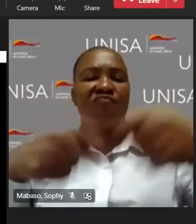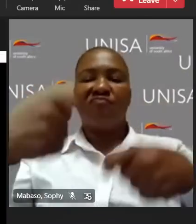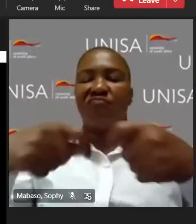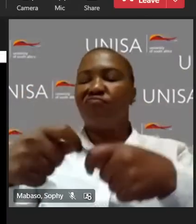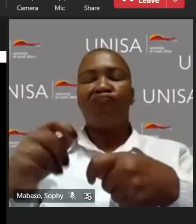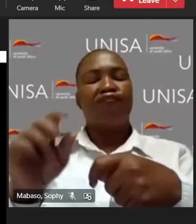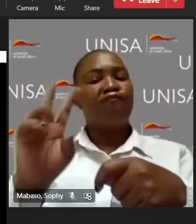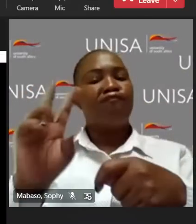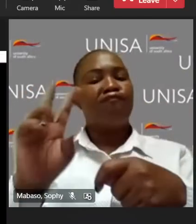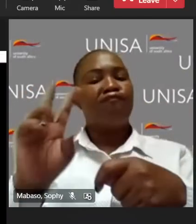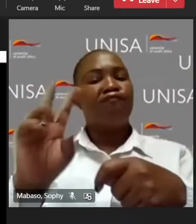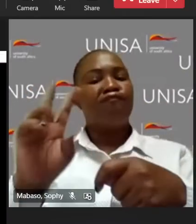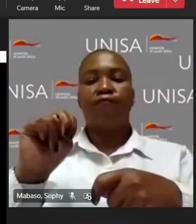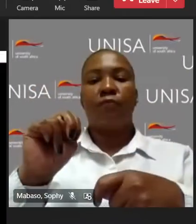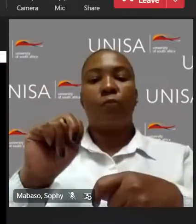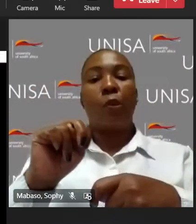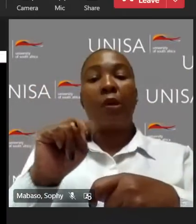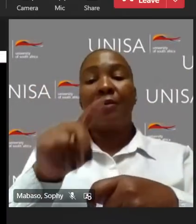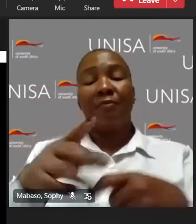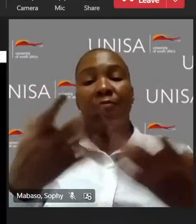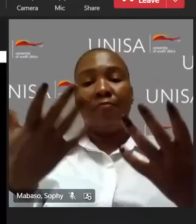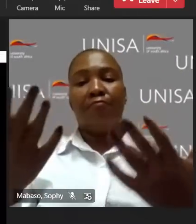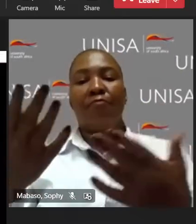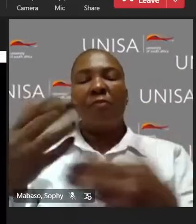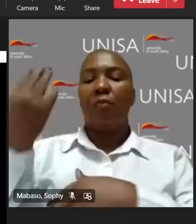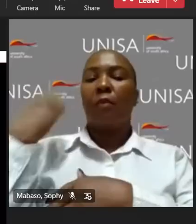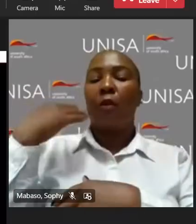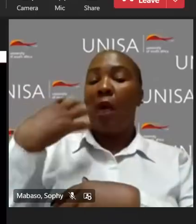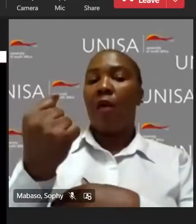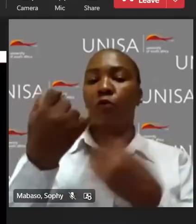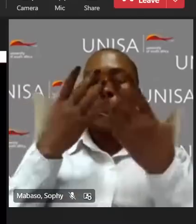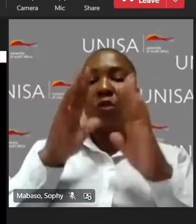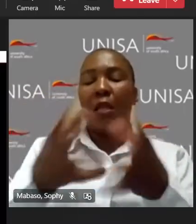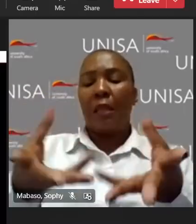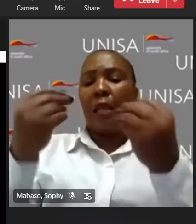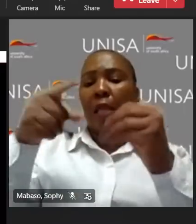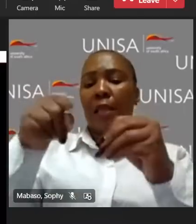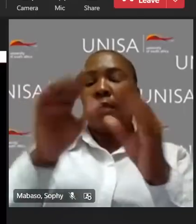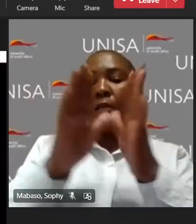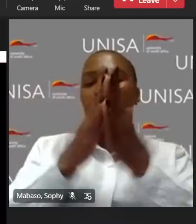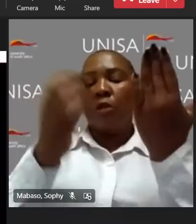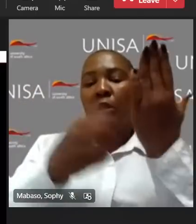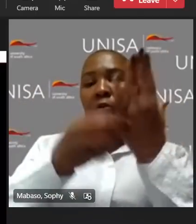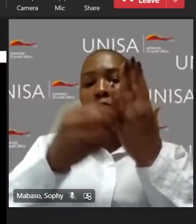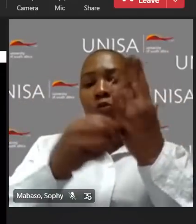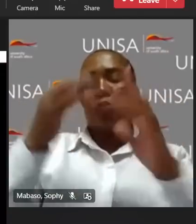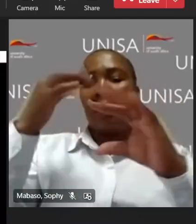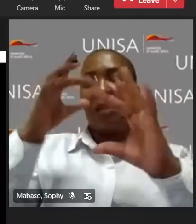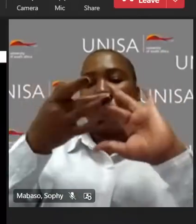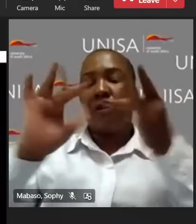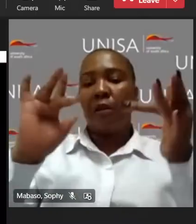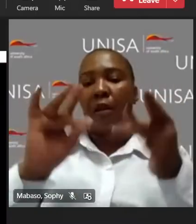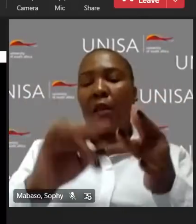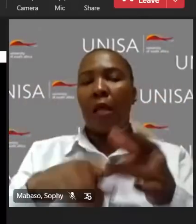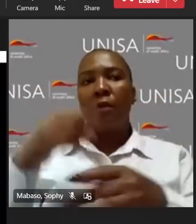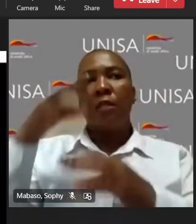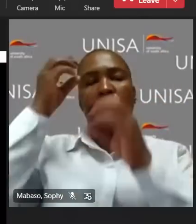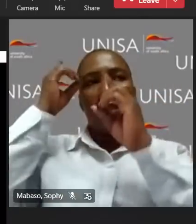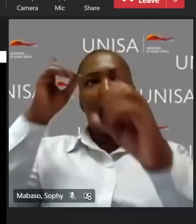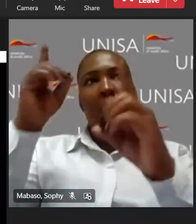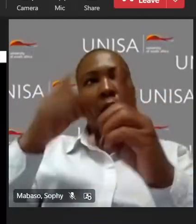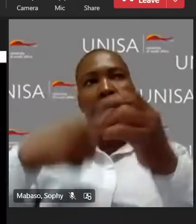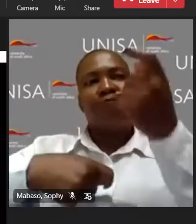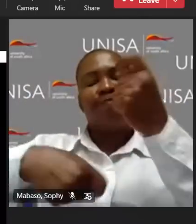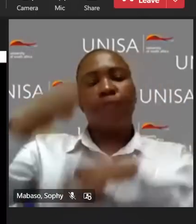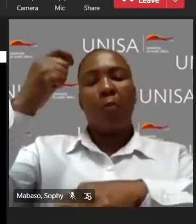students. In the past, we had students who received these electronic copies of prescribed books and decided to make copies and sell them.